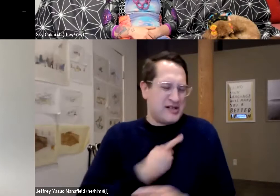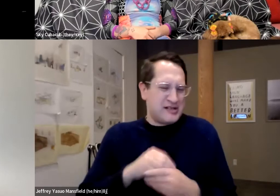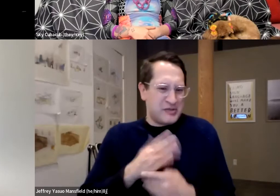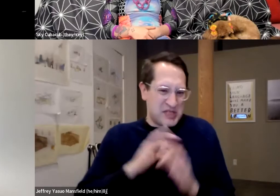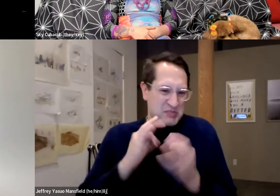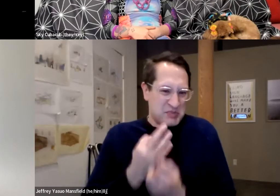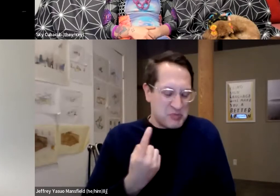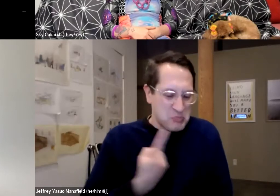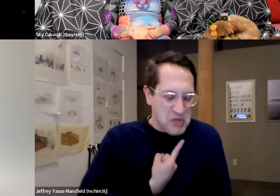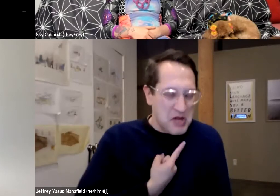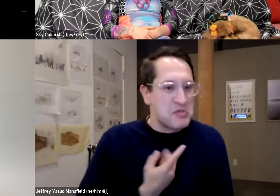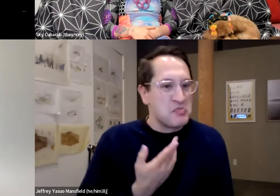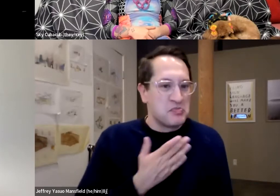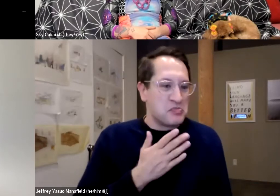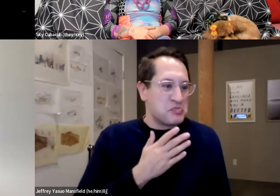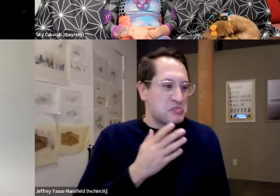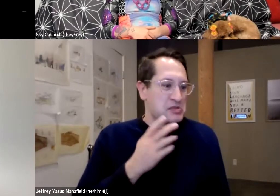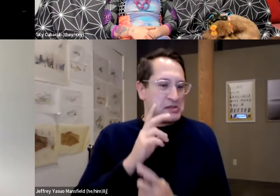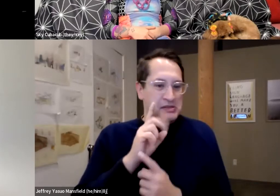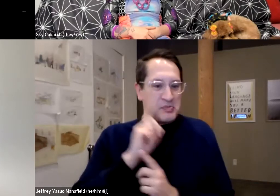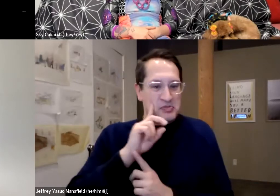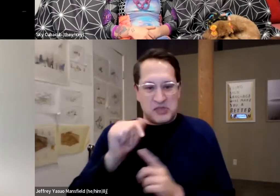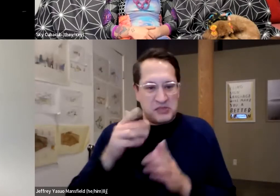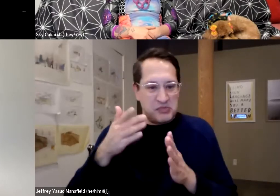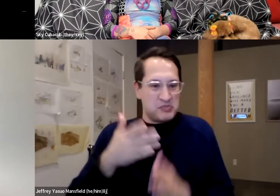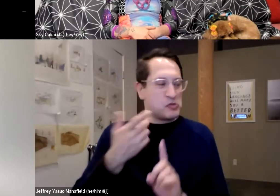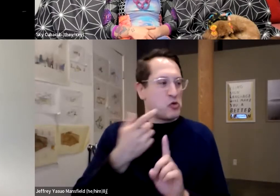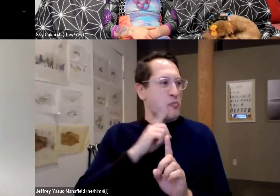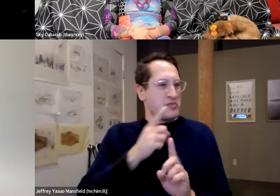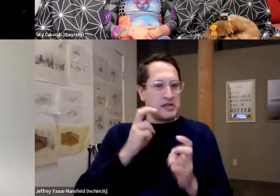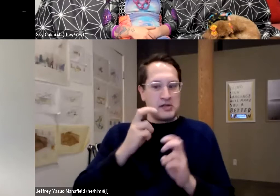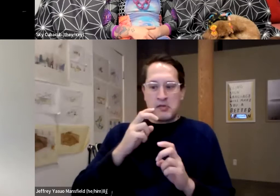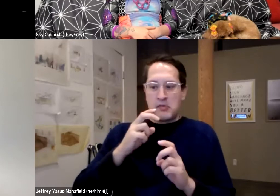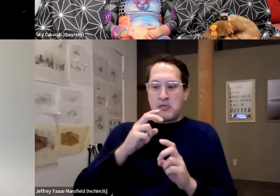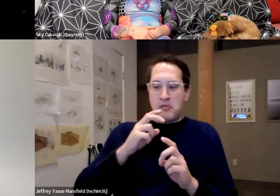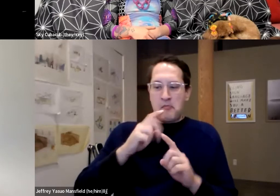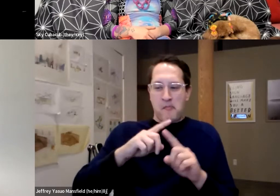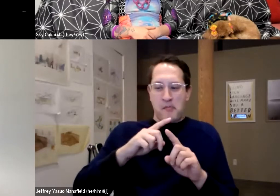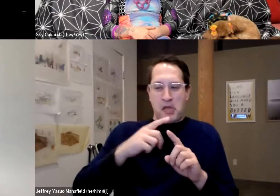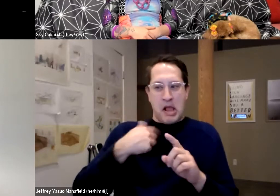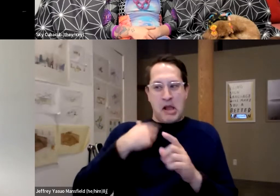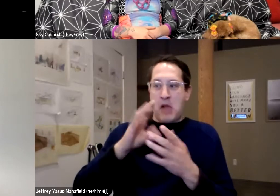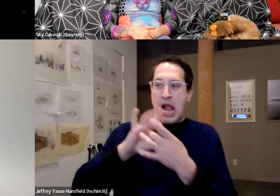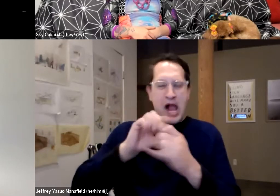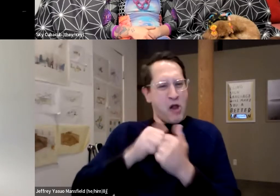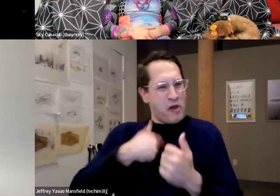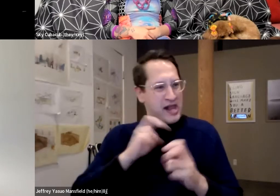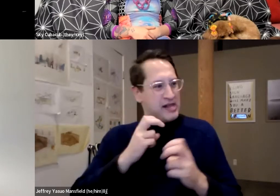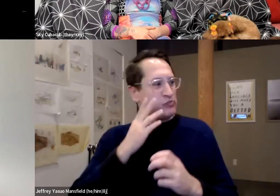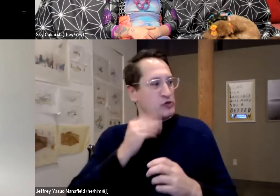a deaf person, you know, I'm the only one in my family. You know, I'm a deaf and disabled person in my family, the only one,